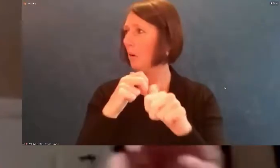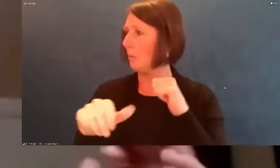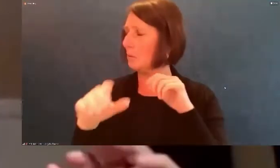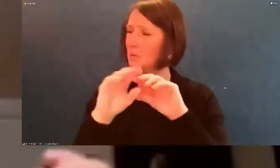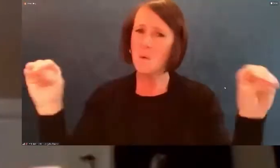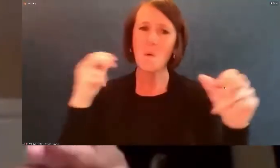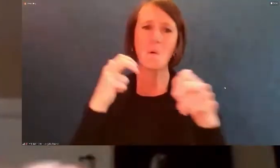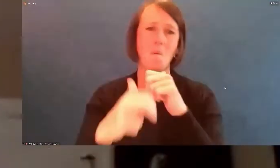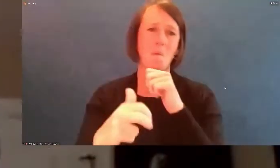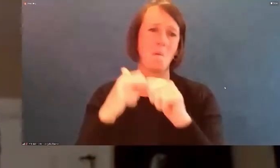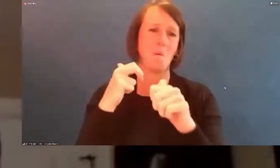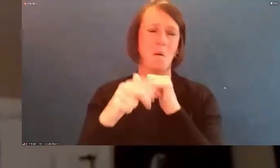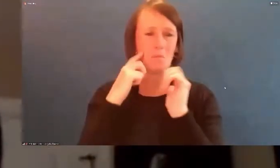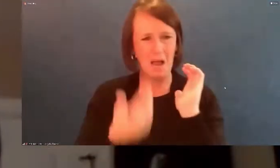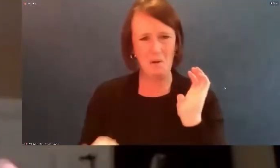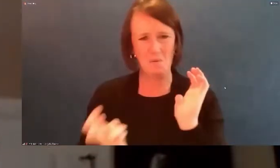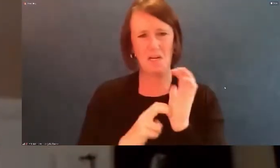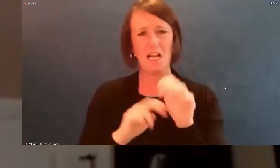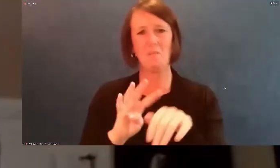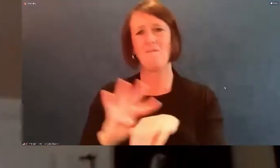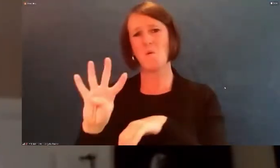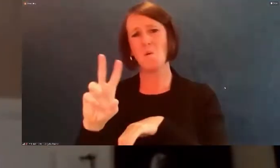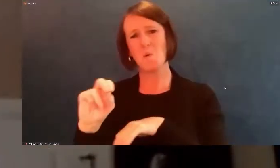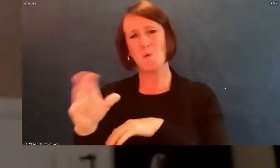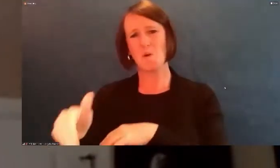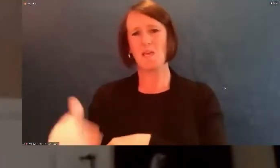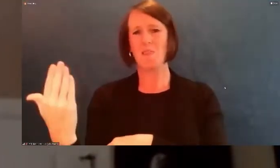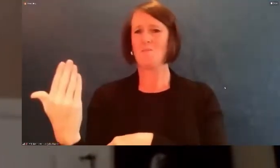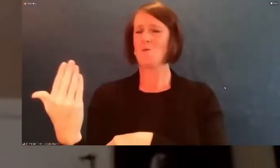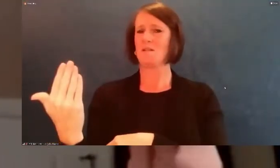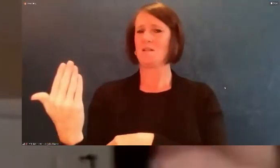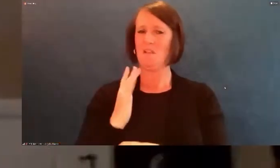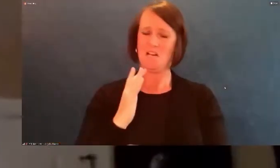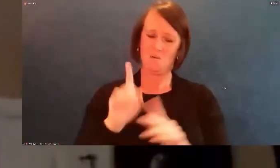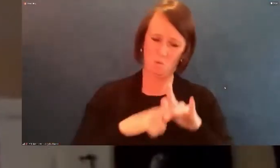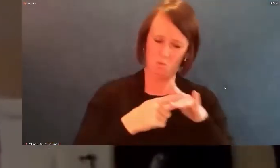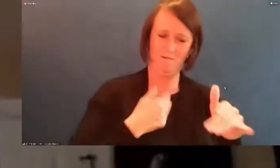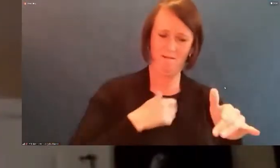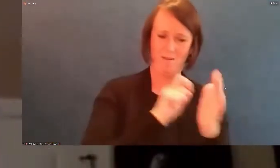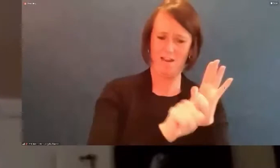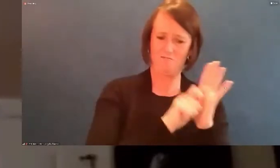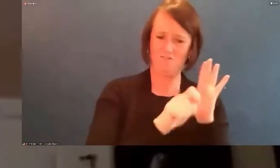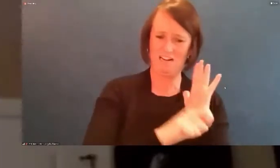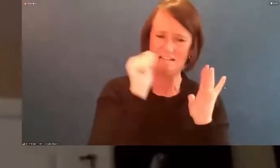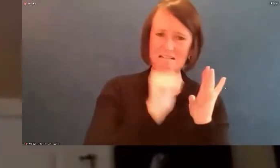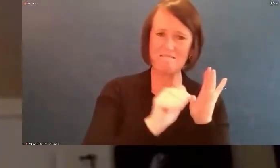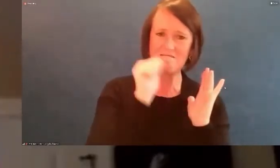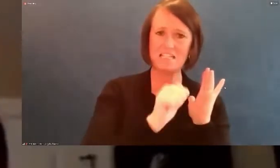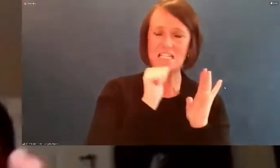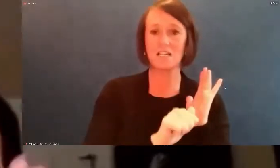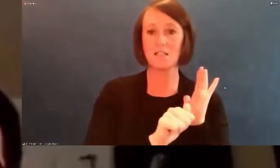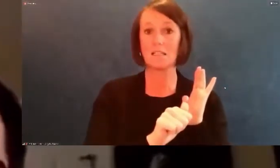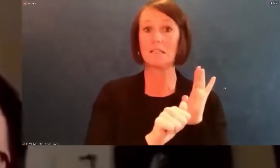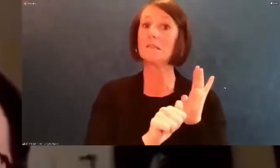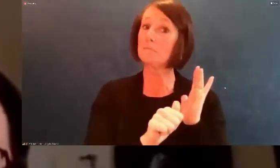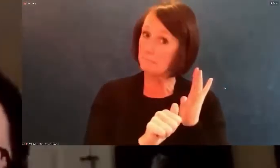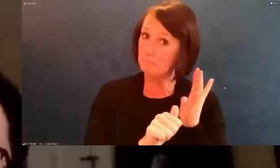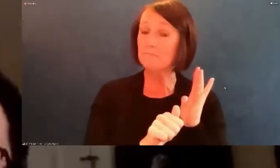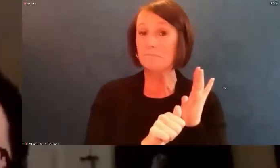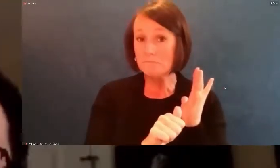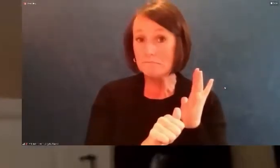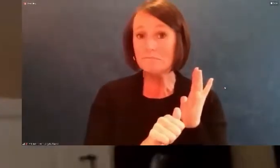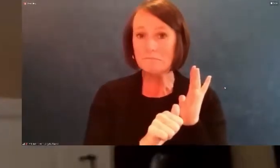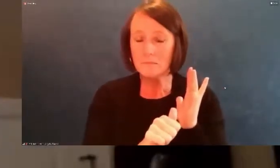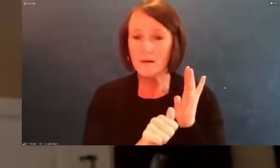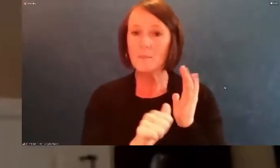Camp, I'm going to get up at 4:30 just to beat you to the sweet magic that's greeting all of us every single day. Tell us more about how